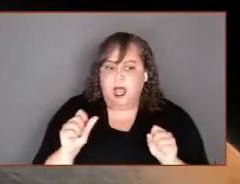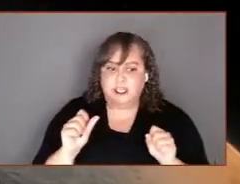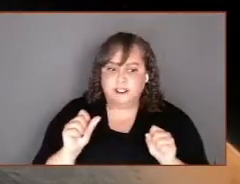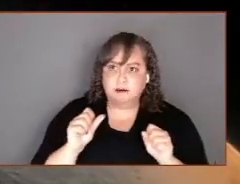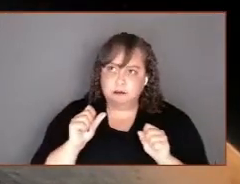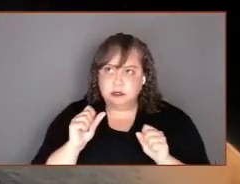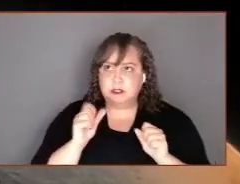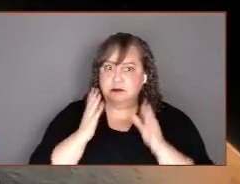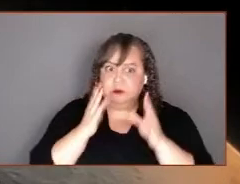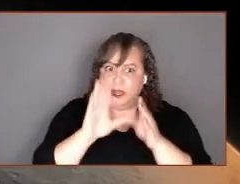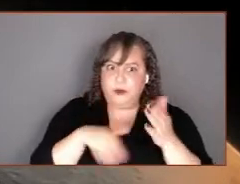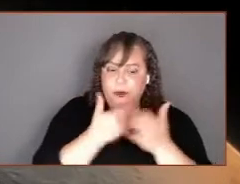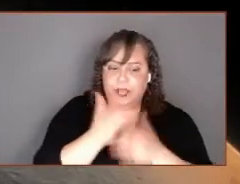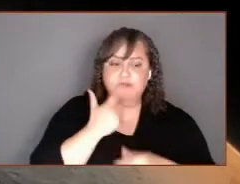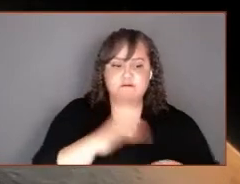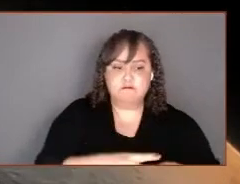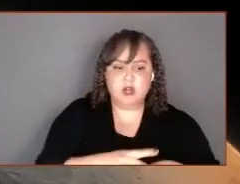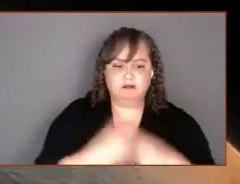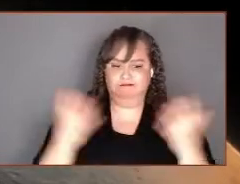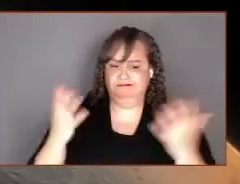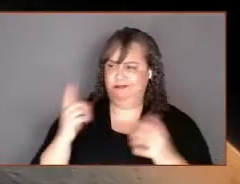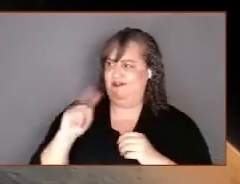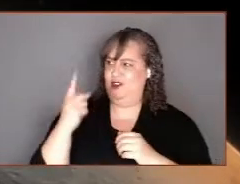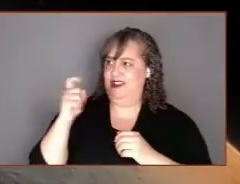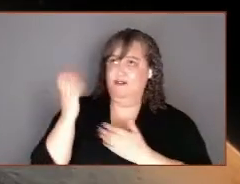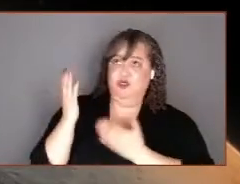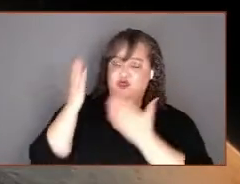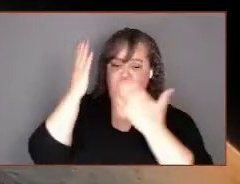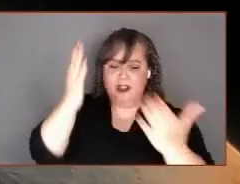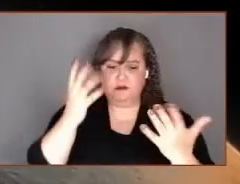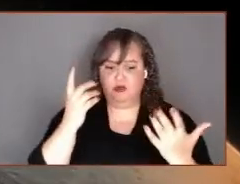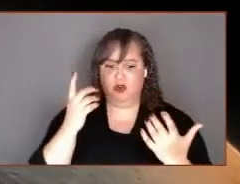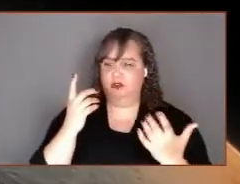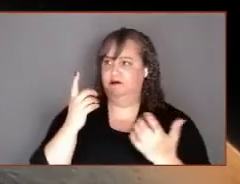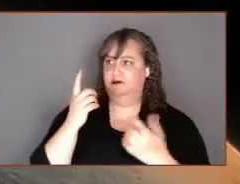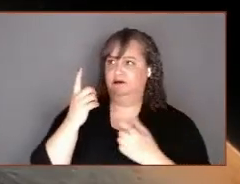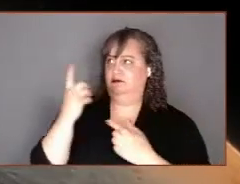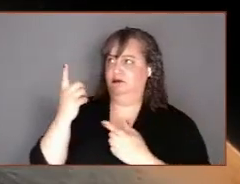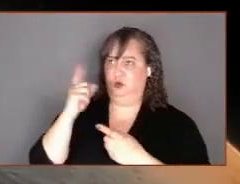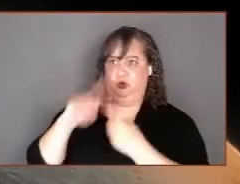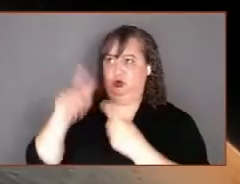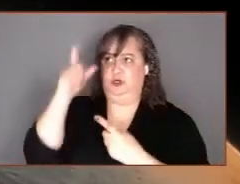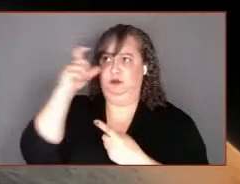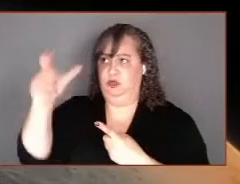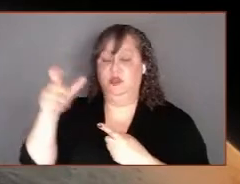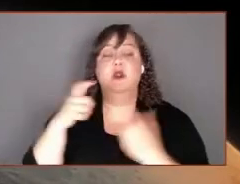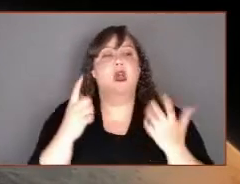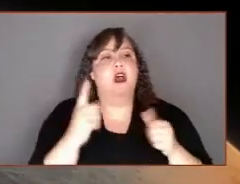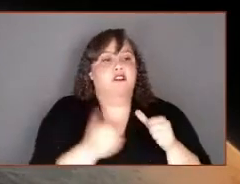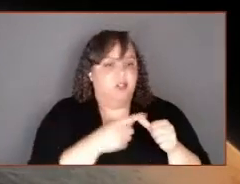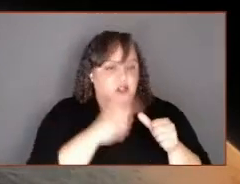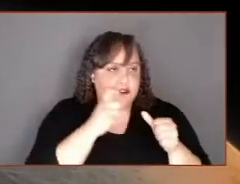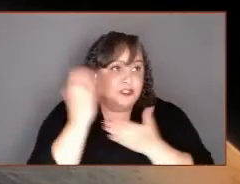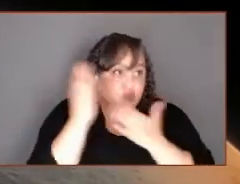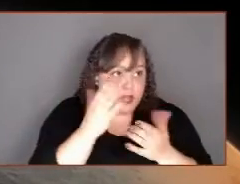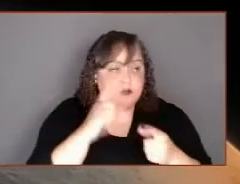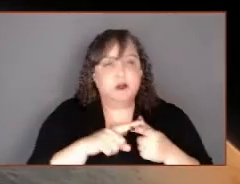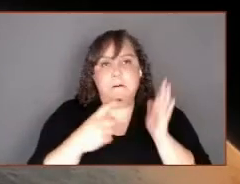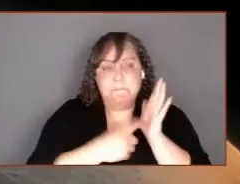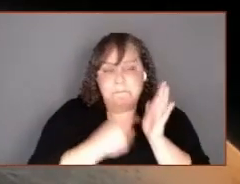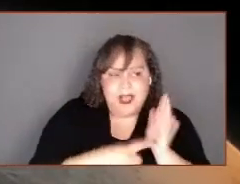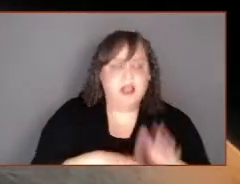need the systems that can find this ice before we can ever take advantage of it. Then the systems that can mine it, process it, store it, turn it into something